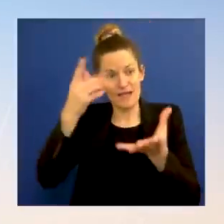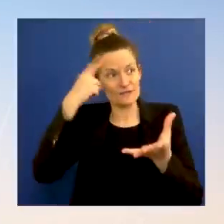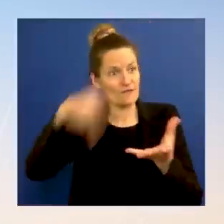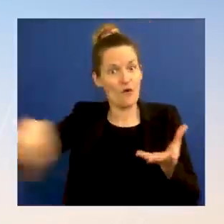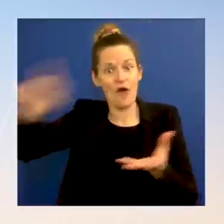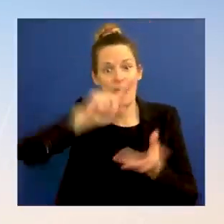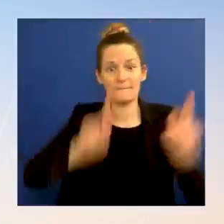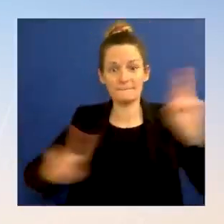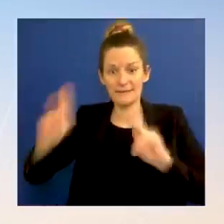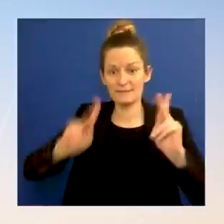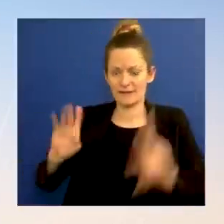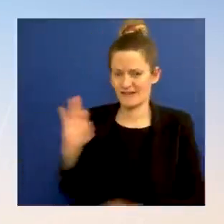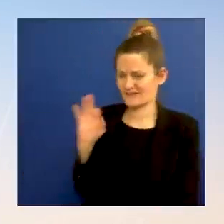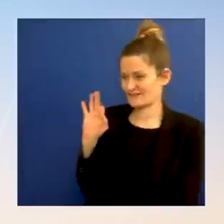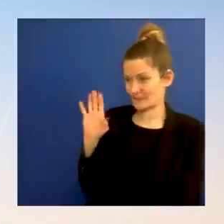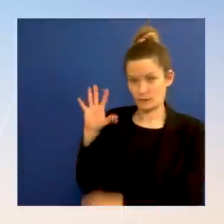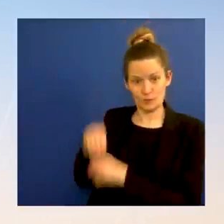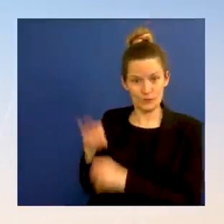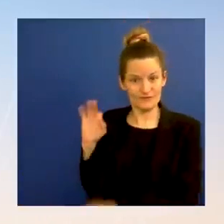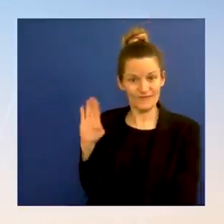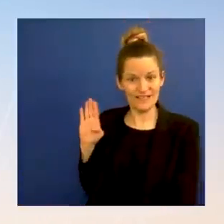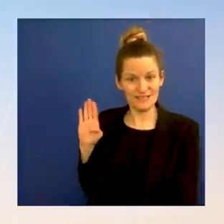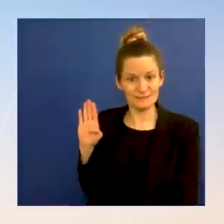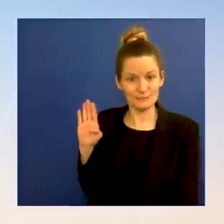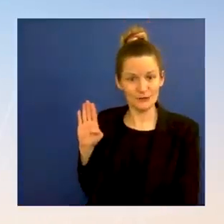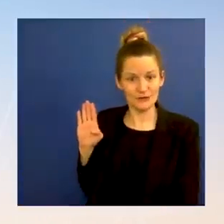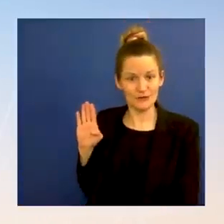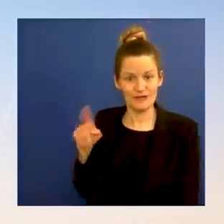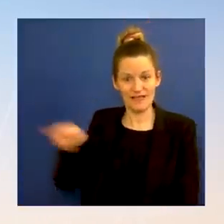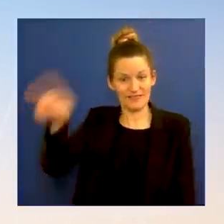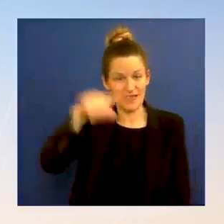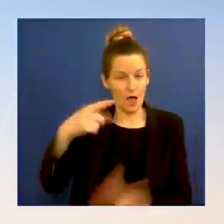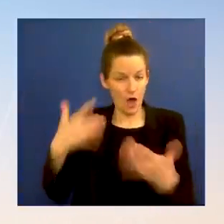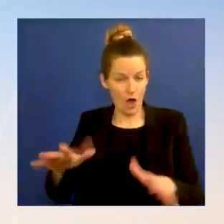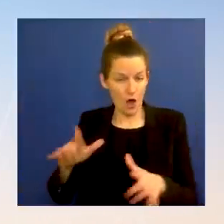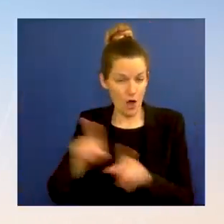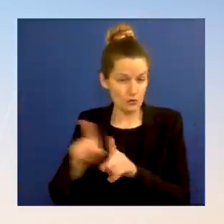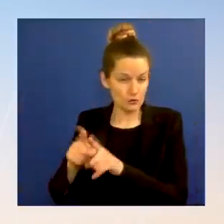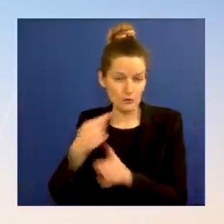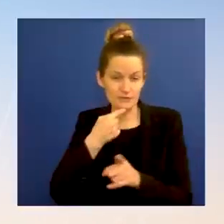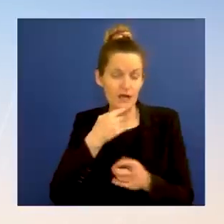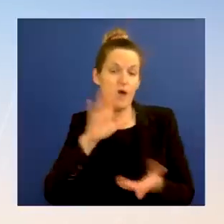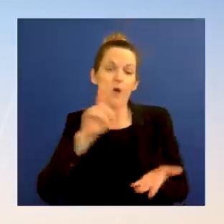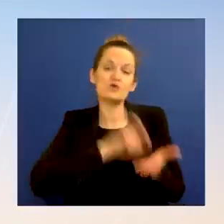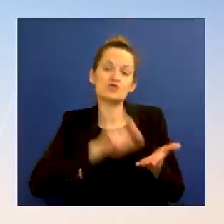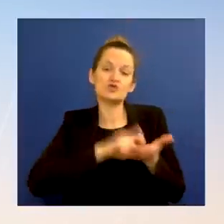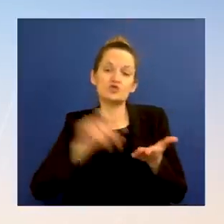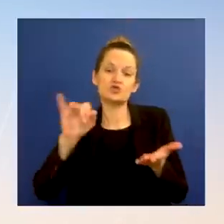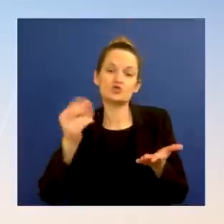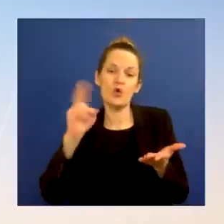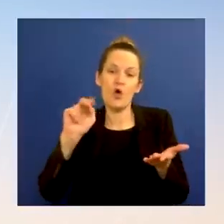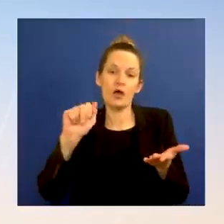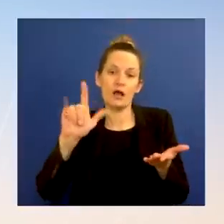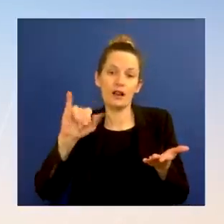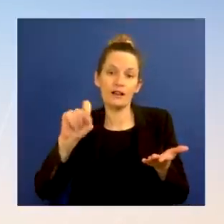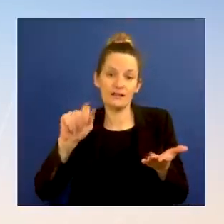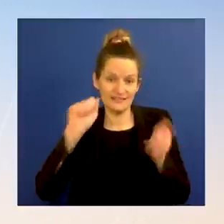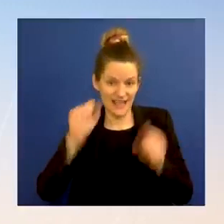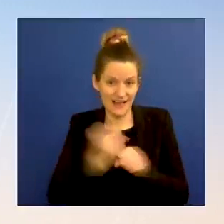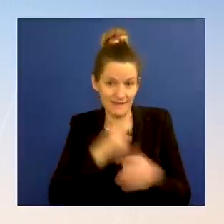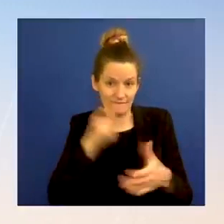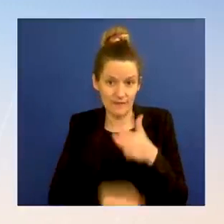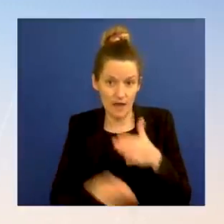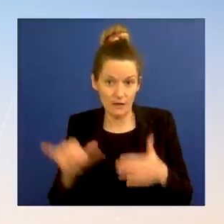also threatened fines for journalists reporting on the ground. They've threatened, they've conveyed that there are only certain words their own Russian